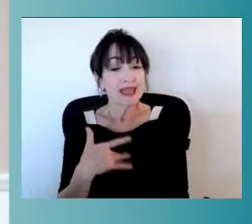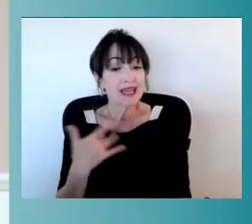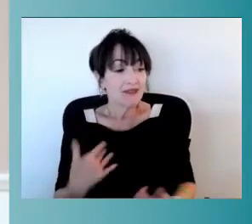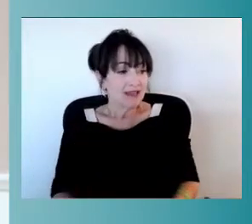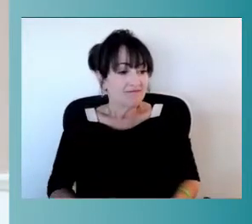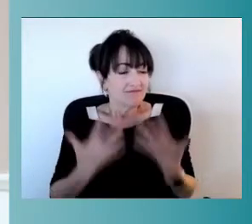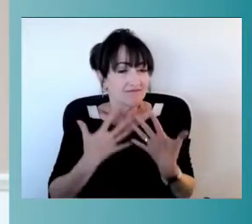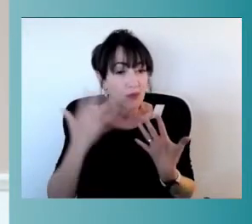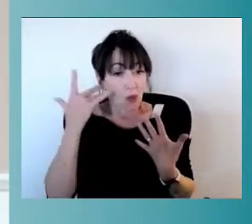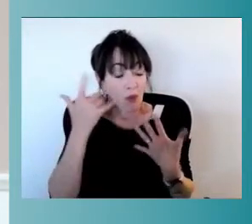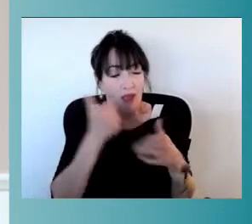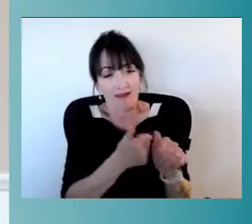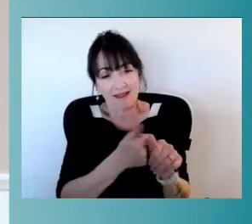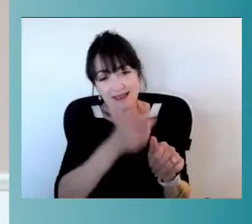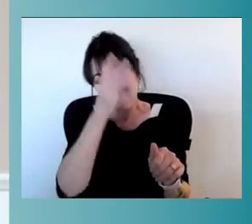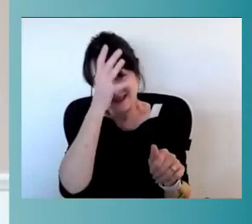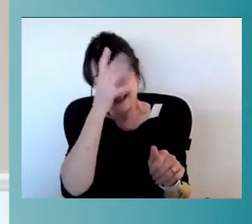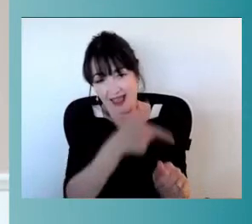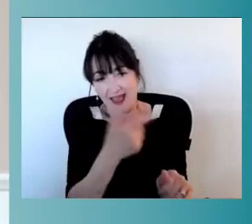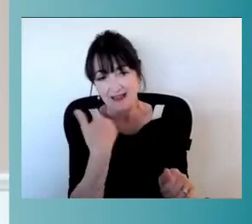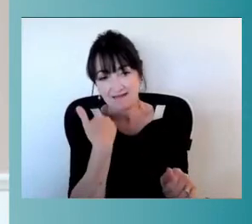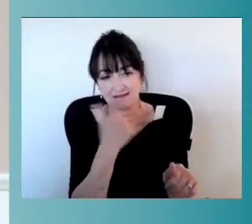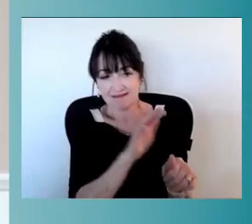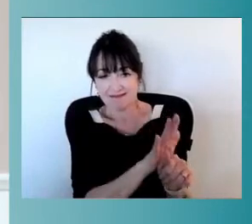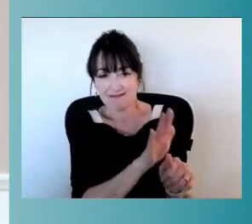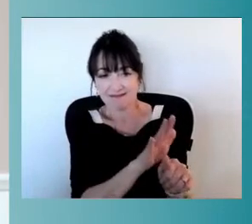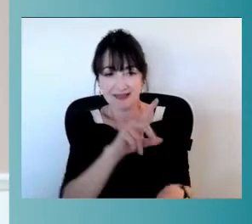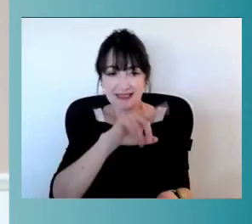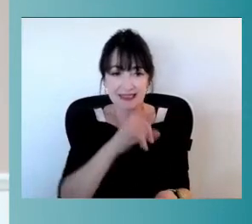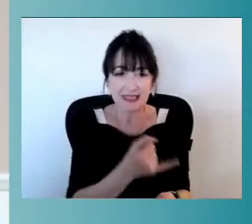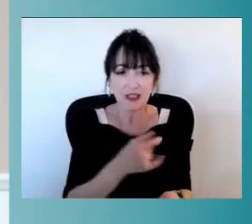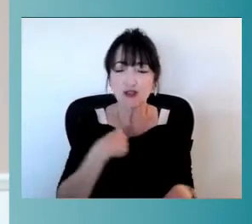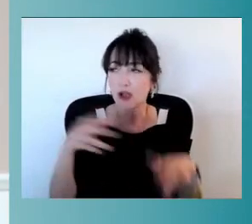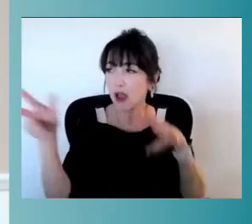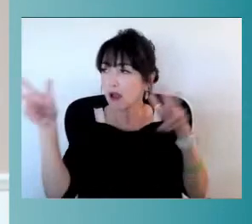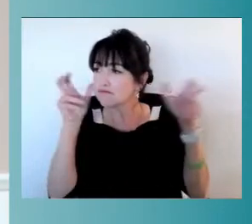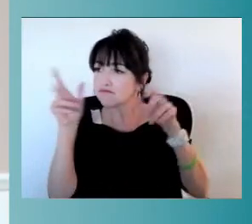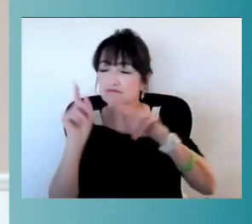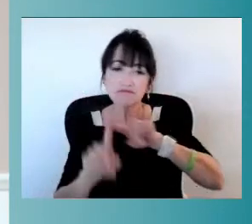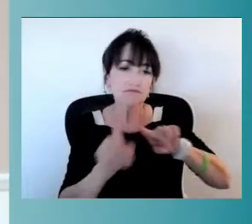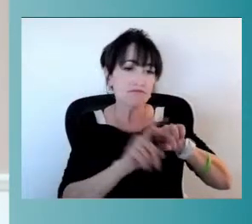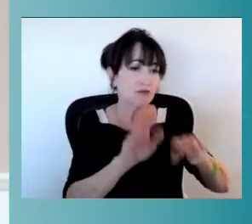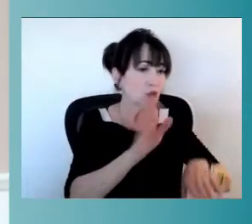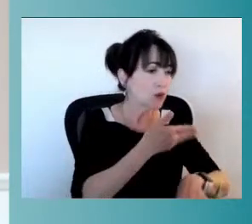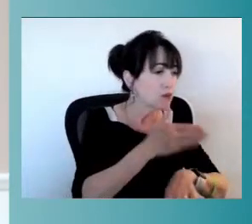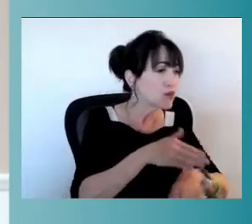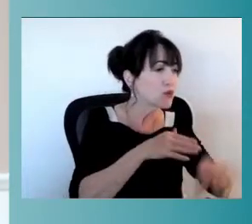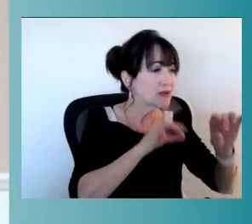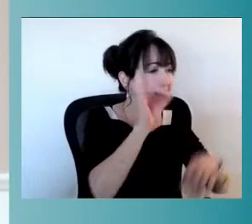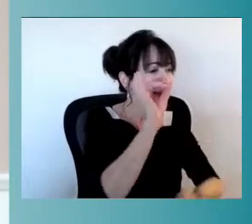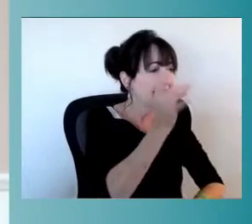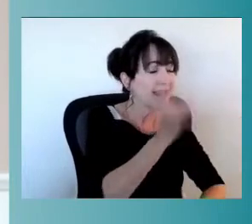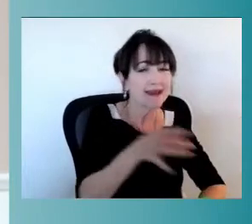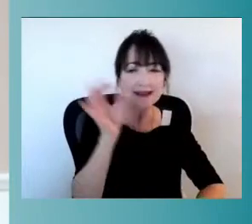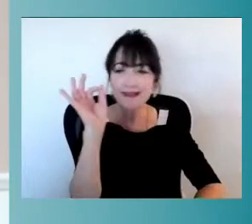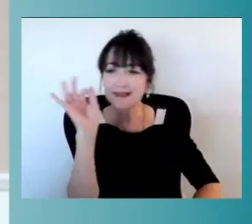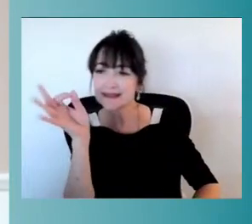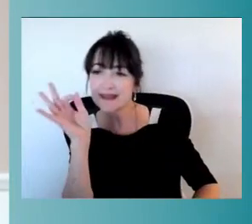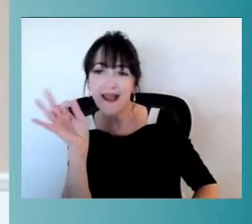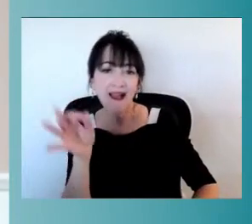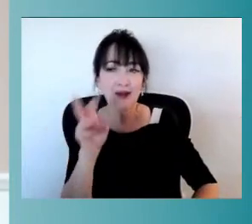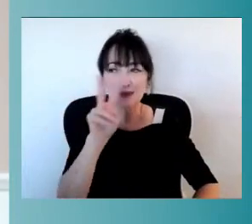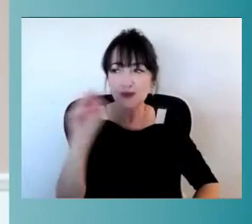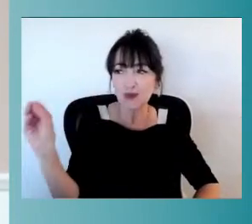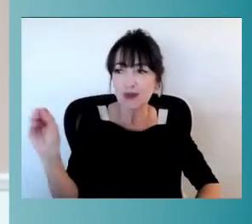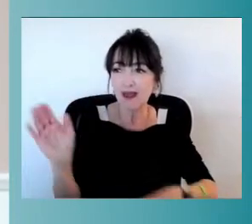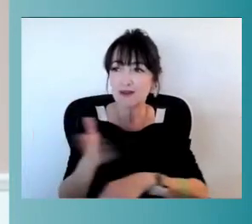used to DJ himself, so being in the room with him and hearing all the different music from 80s music to 90s music to new 2000s